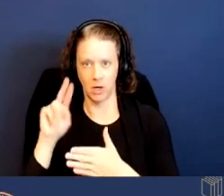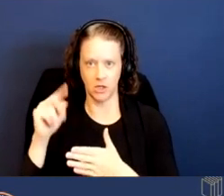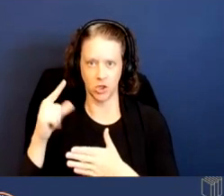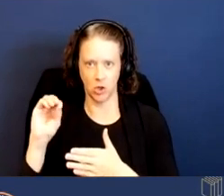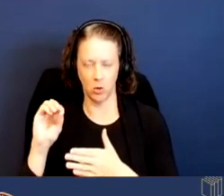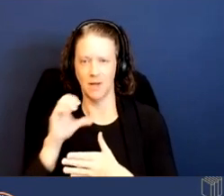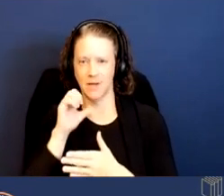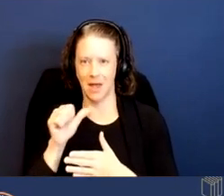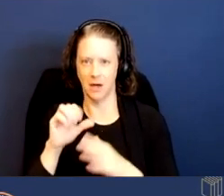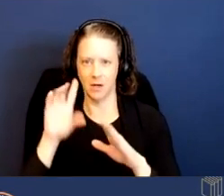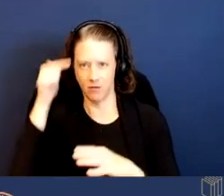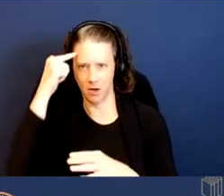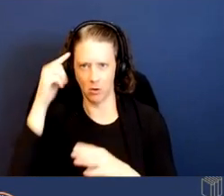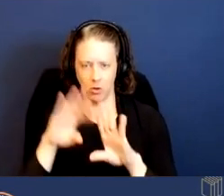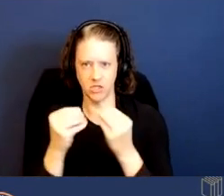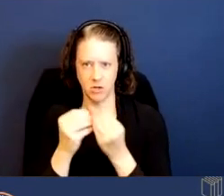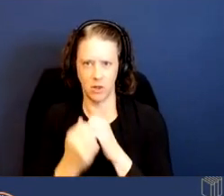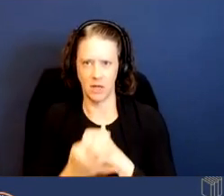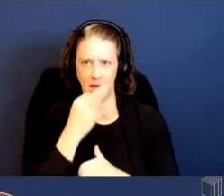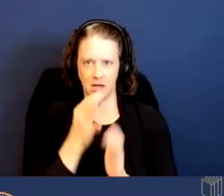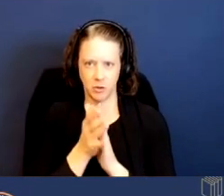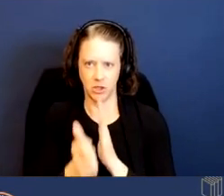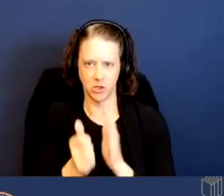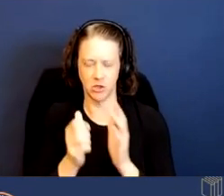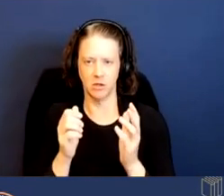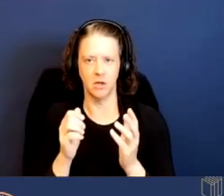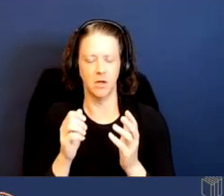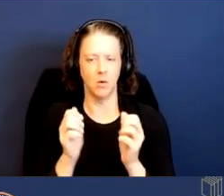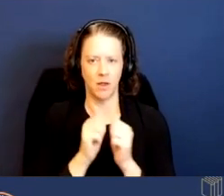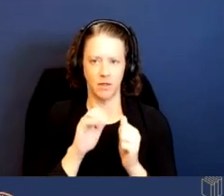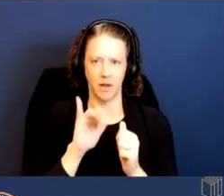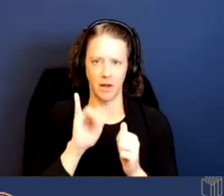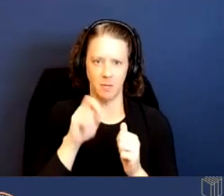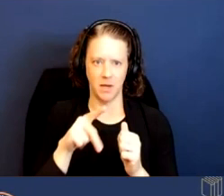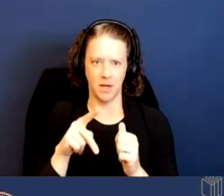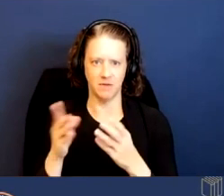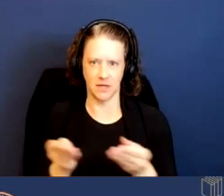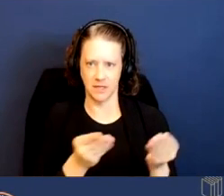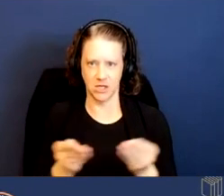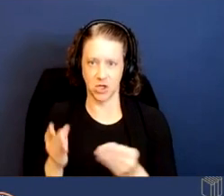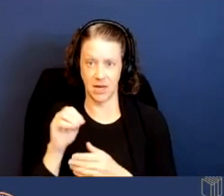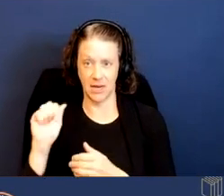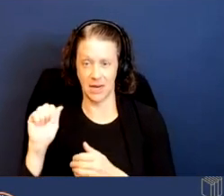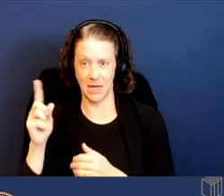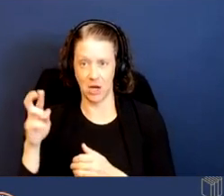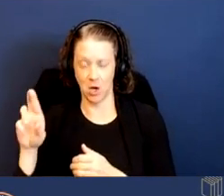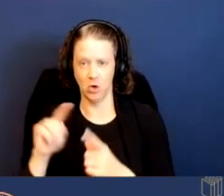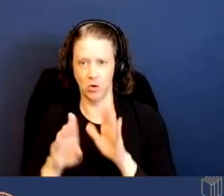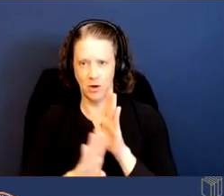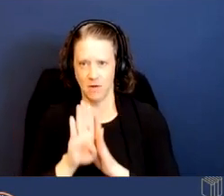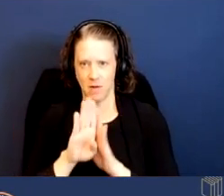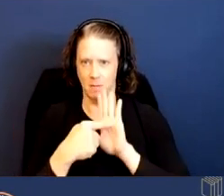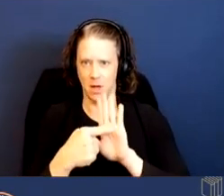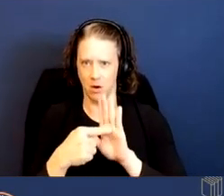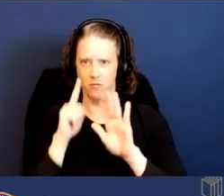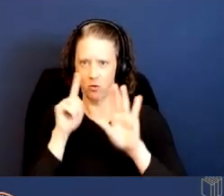with expertise in IEP facilitation and ADR, to develop a model for IEP facilitation sort of